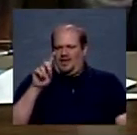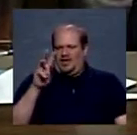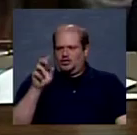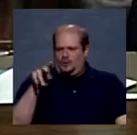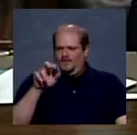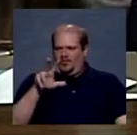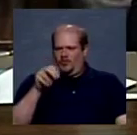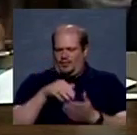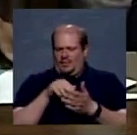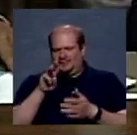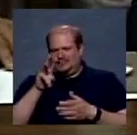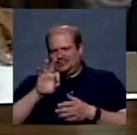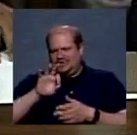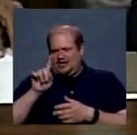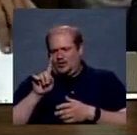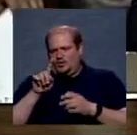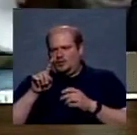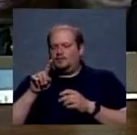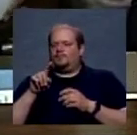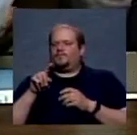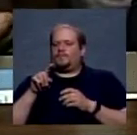of